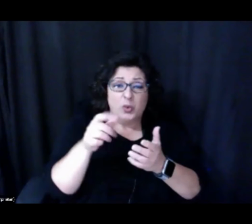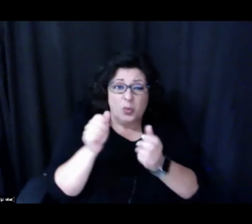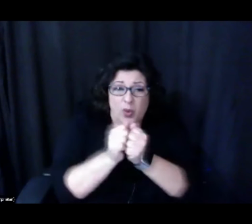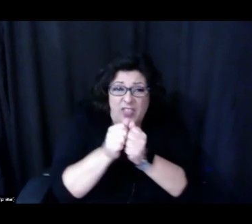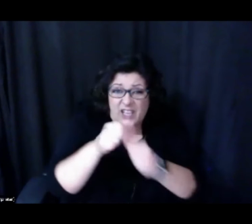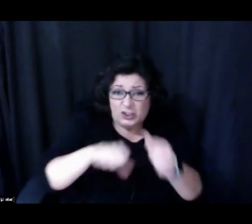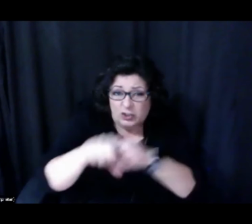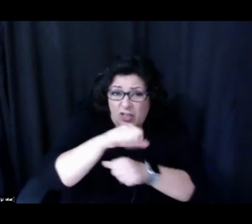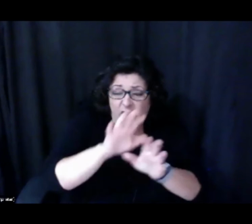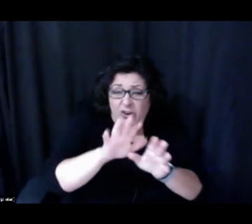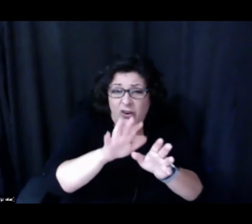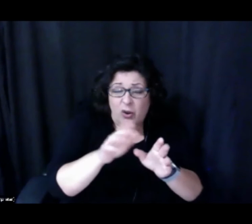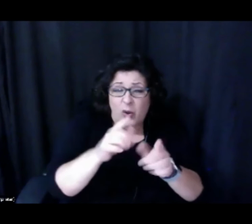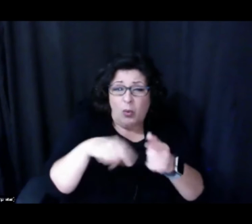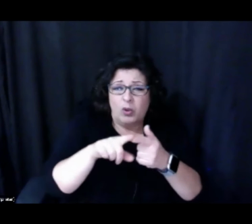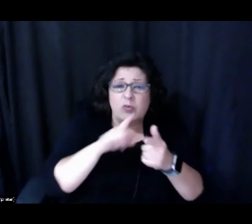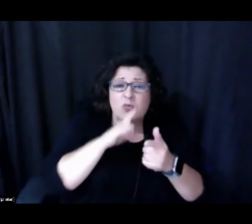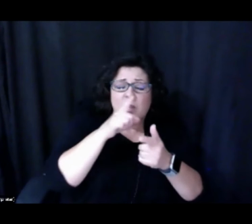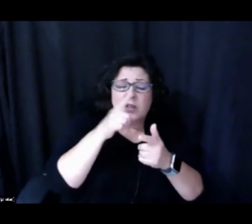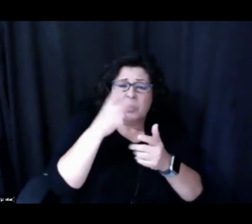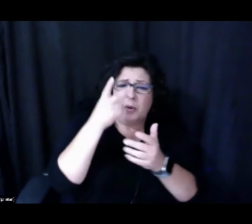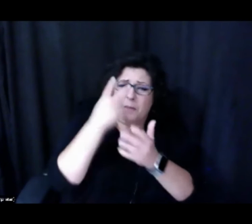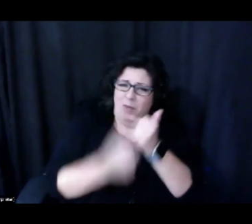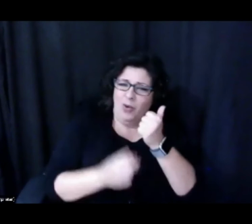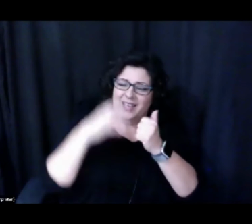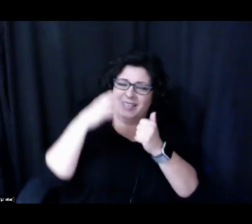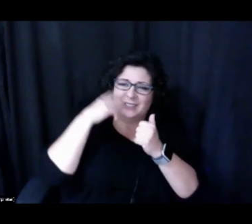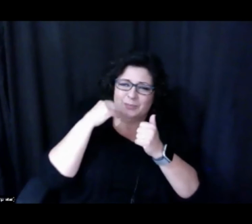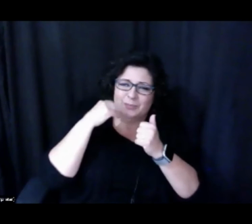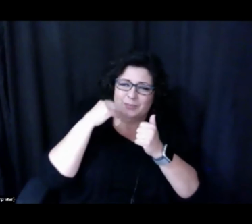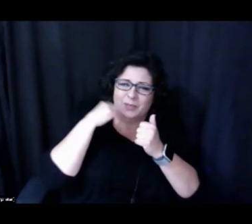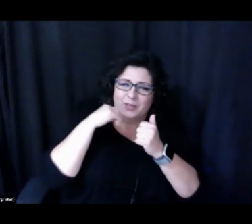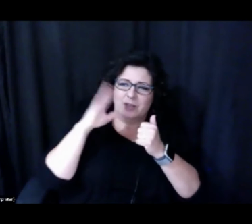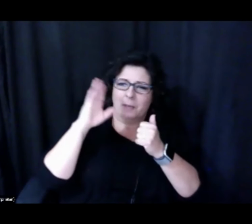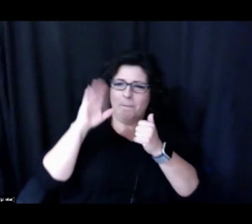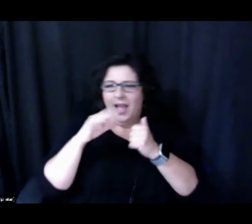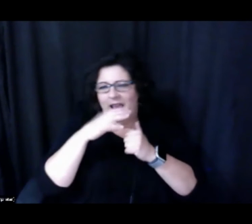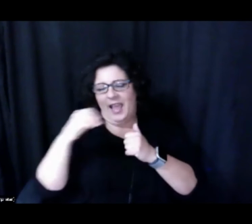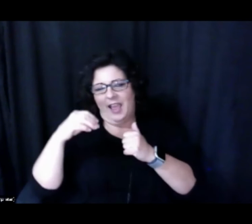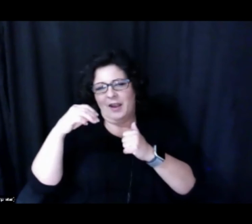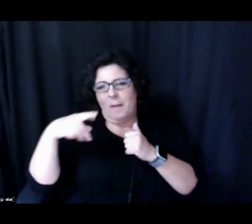other when really we're both experiencing bi and panphobia.